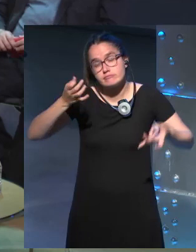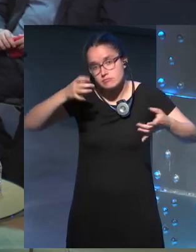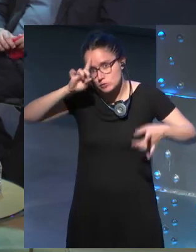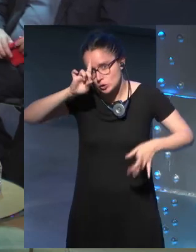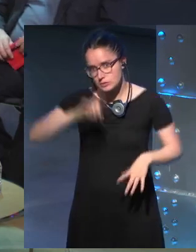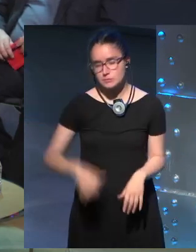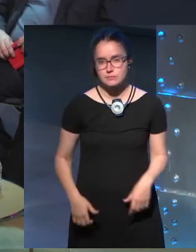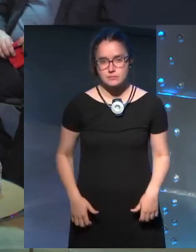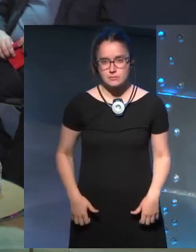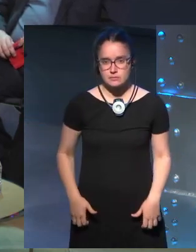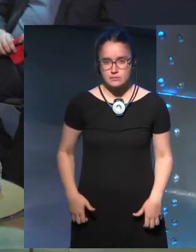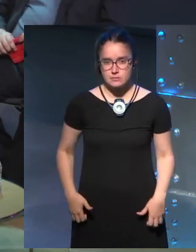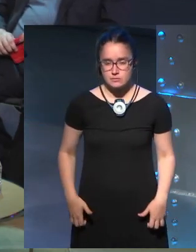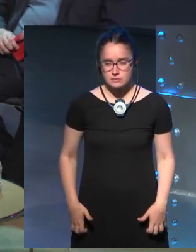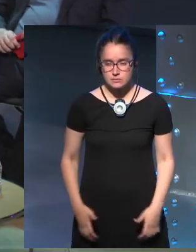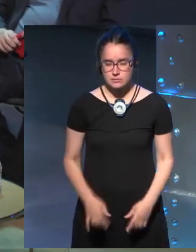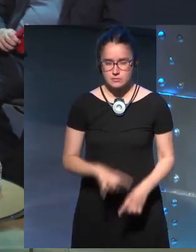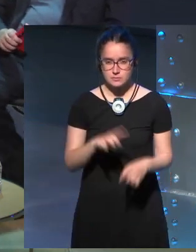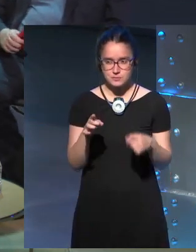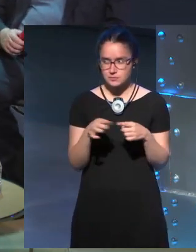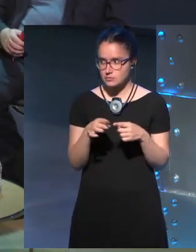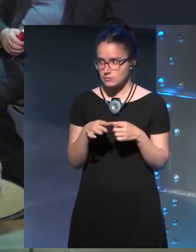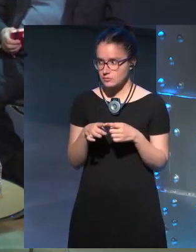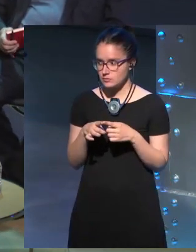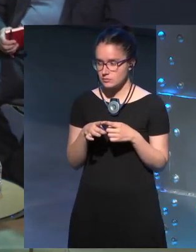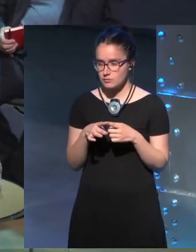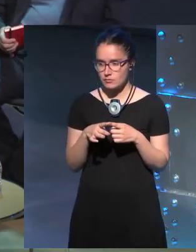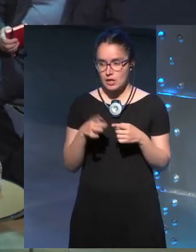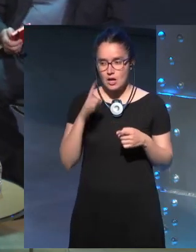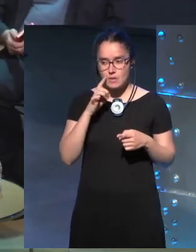Bueno, a ver, ¿quién es el...? Okay, so